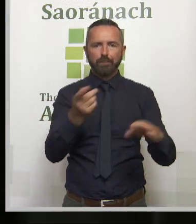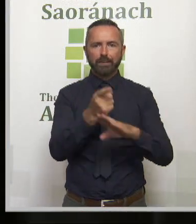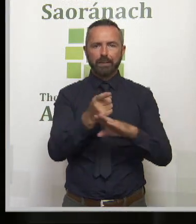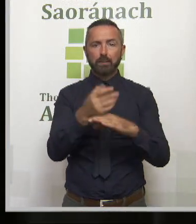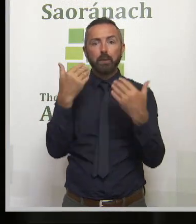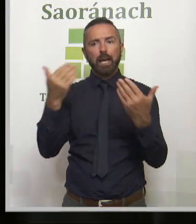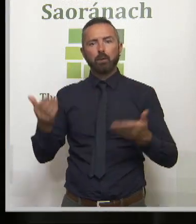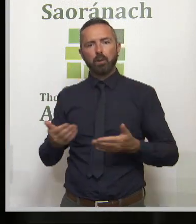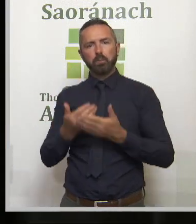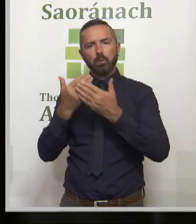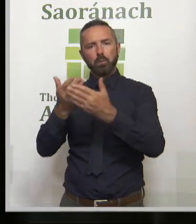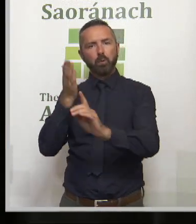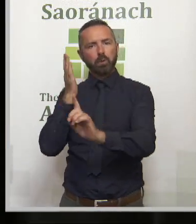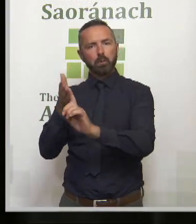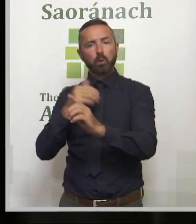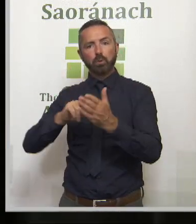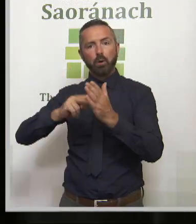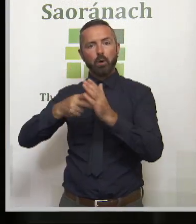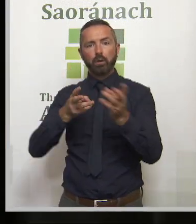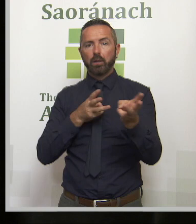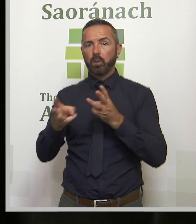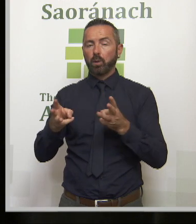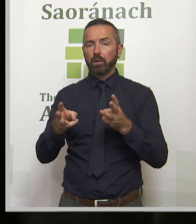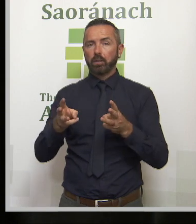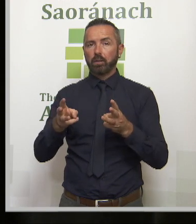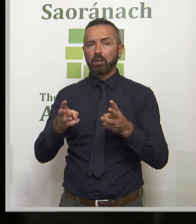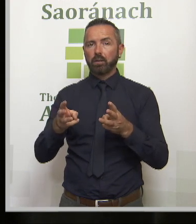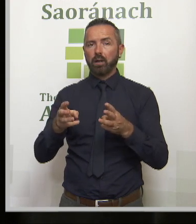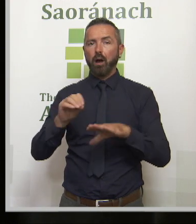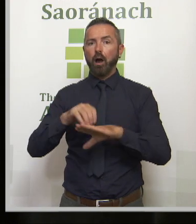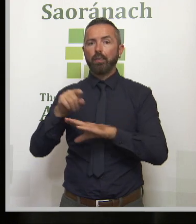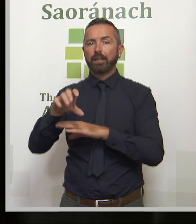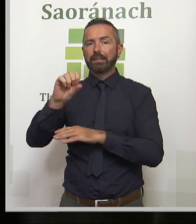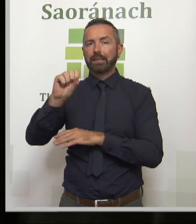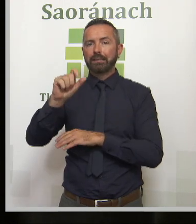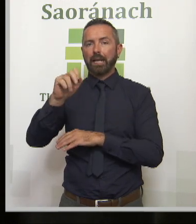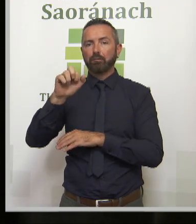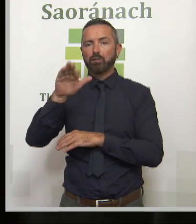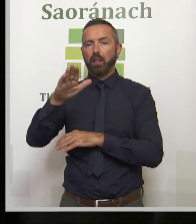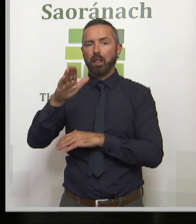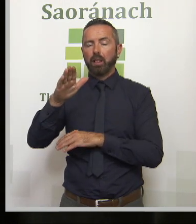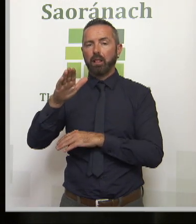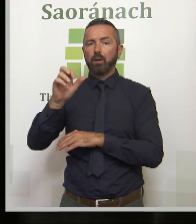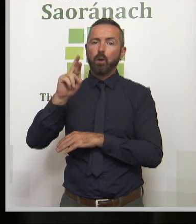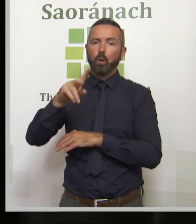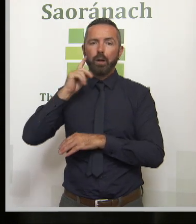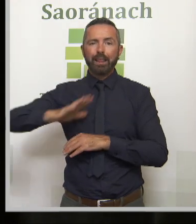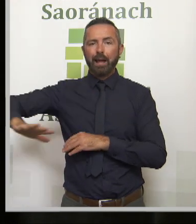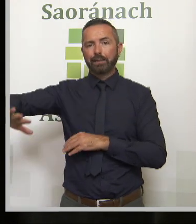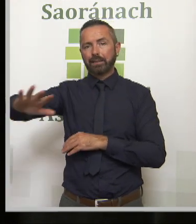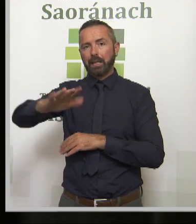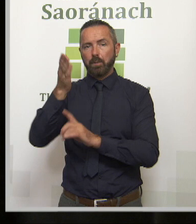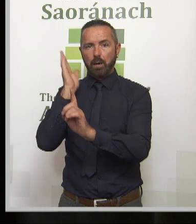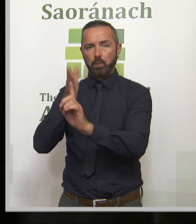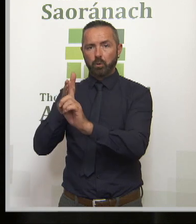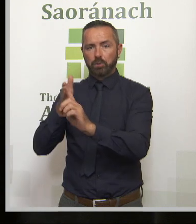proposing an approach just to organize our work, which is around what we call a sectoral approach or a landscape approach. And again, that's something that I